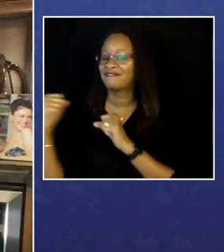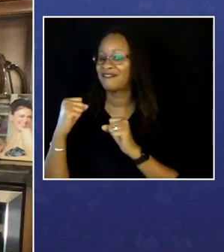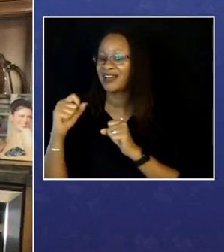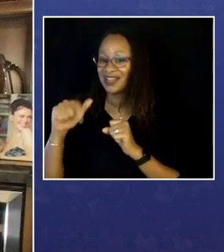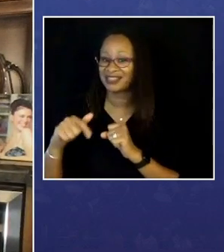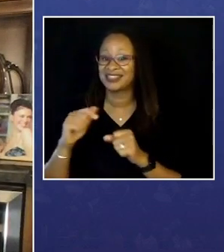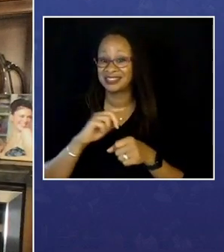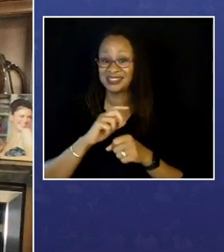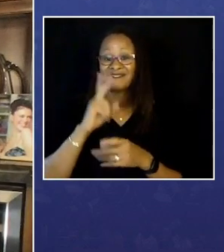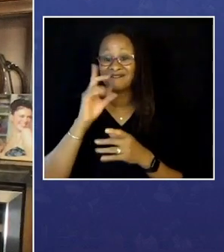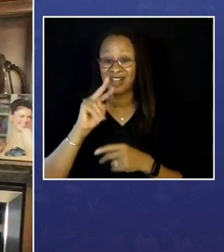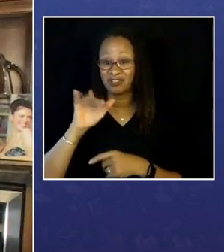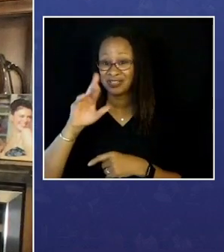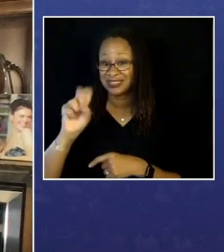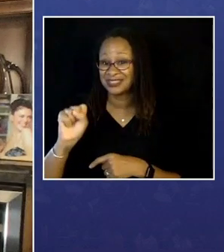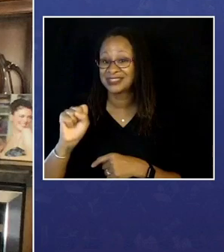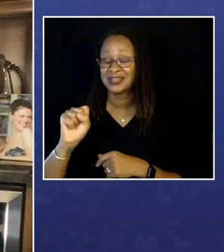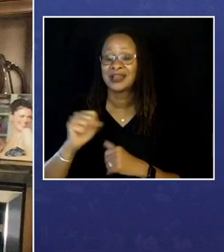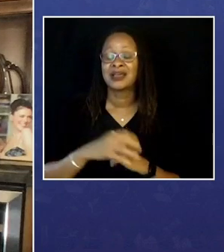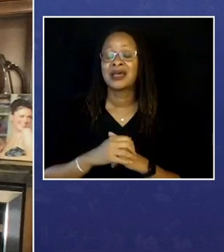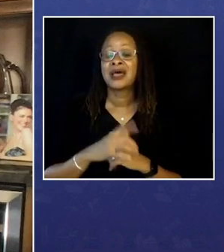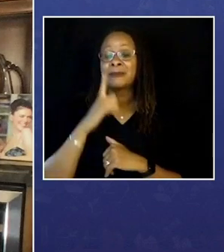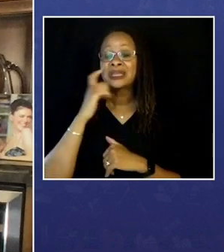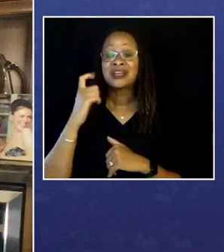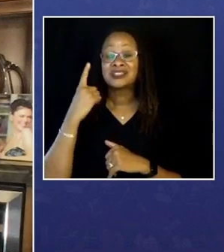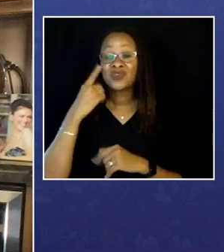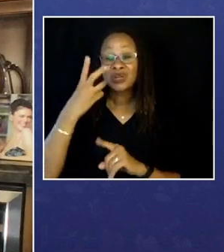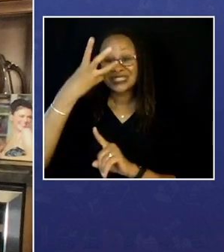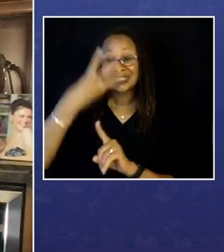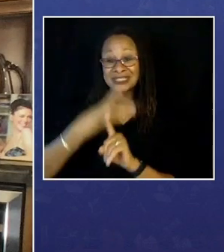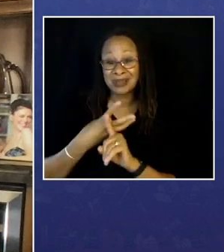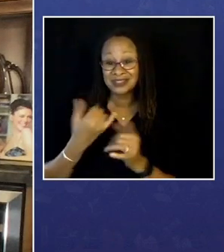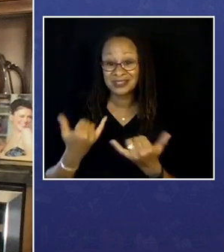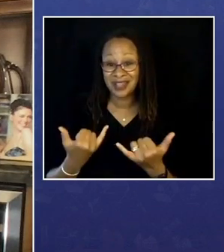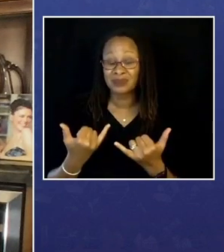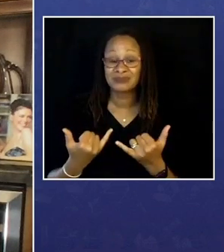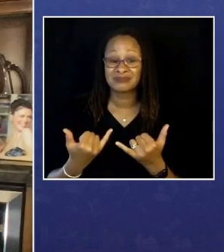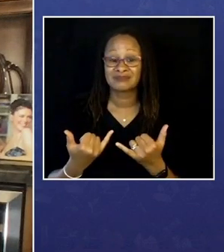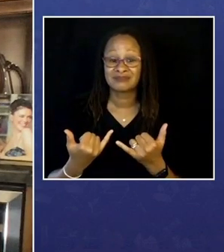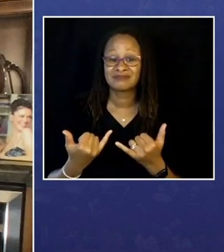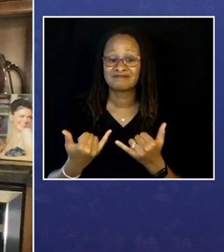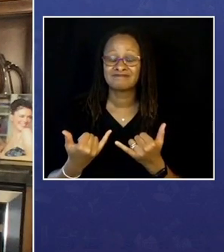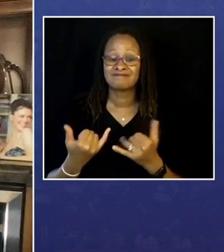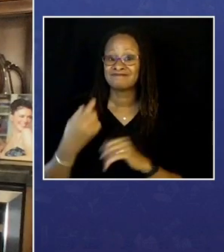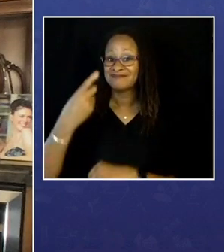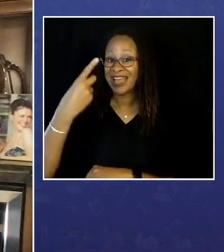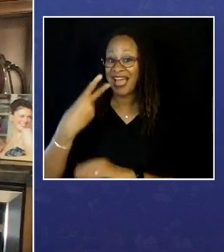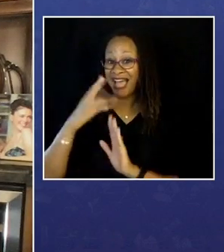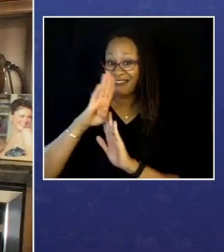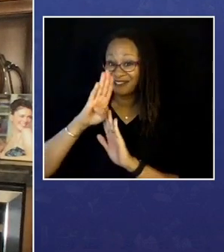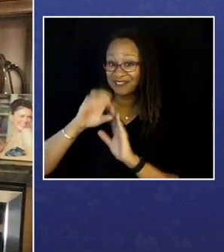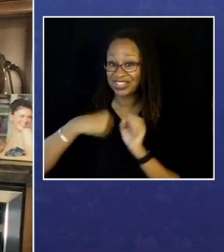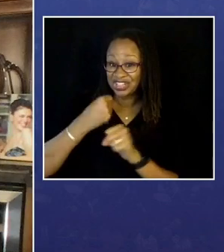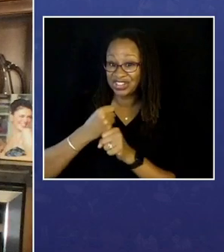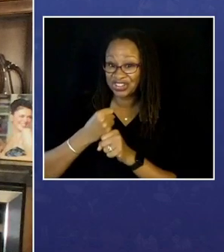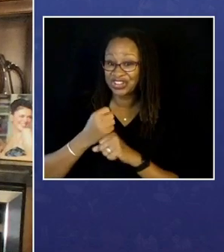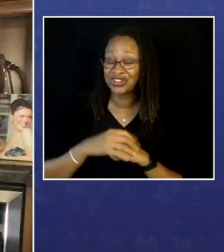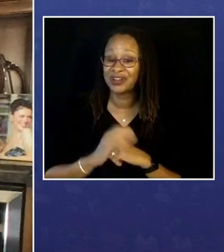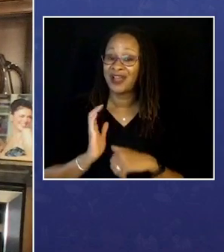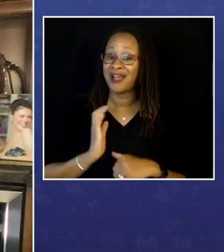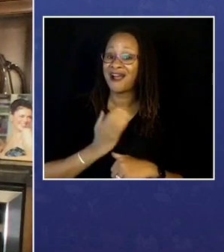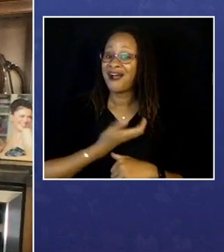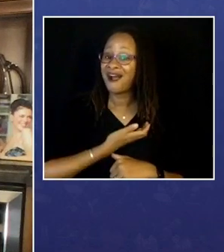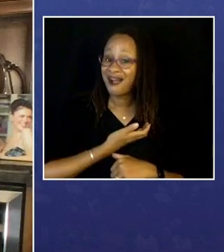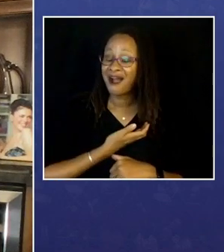fighting this virus, because for 6 months now, half a year.